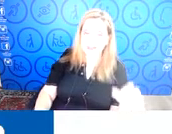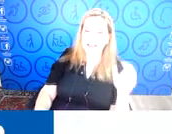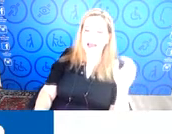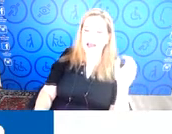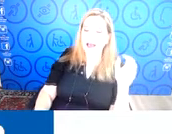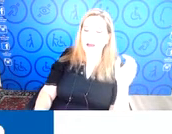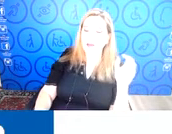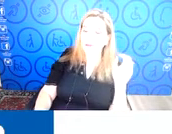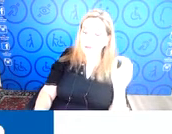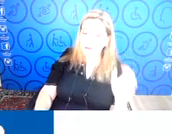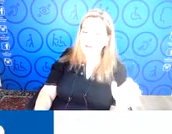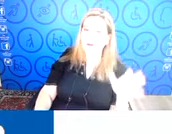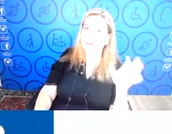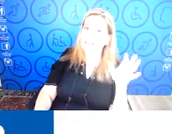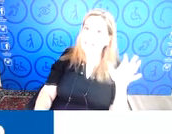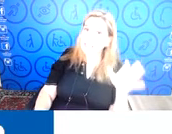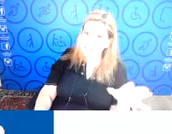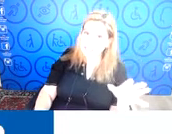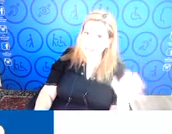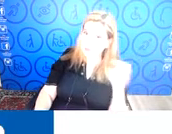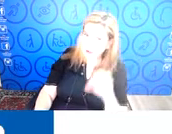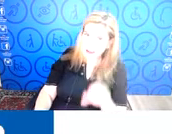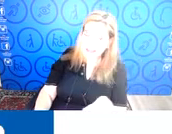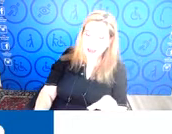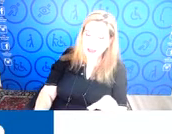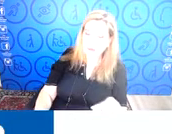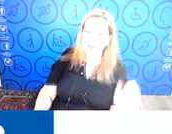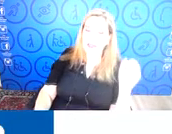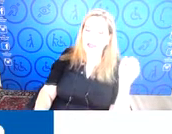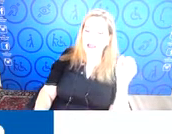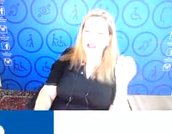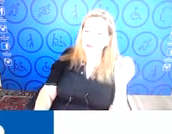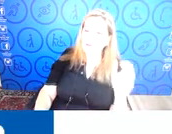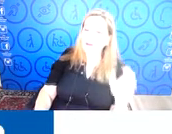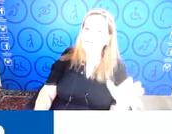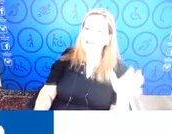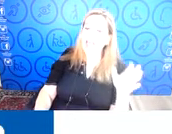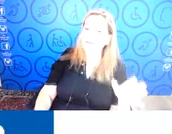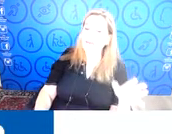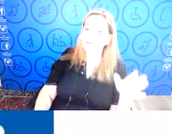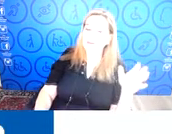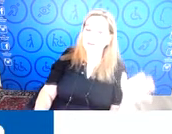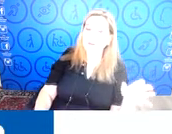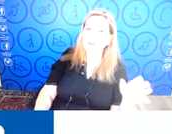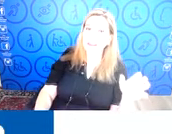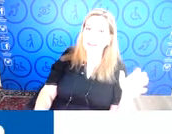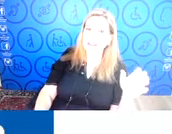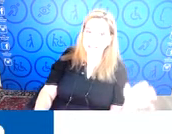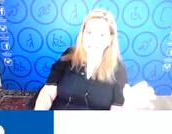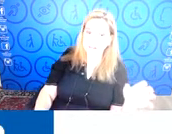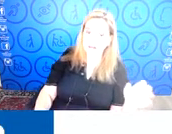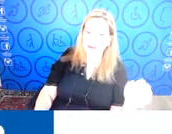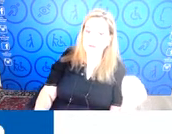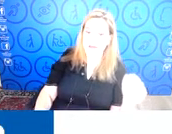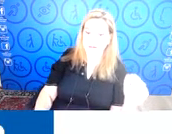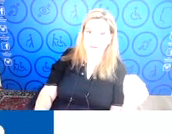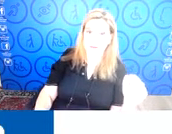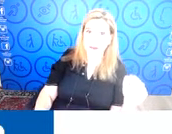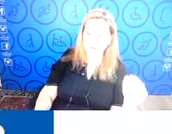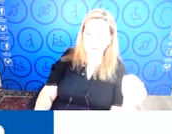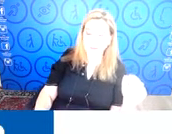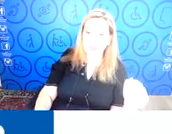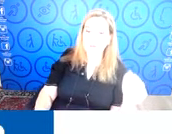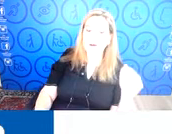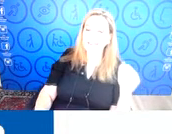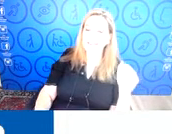conference, you should know that at this stage, right now, you would have been after touring accessibly around